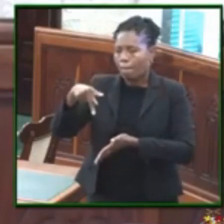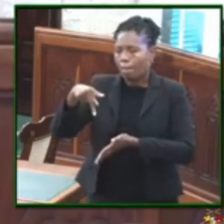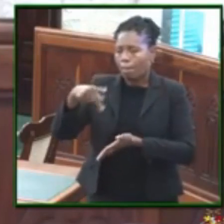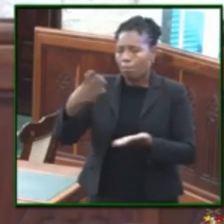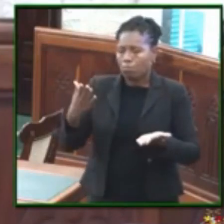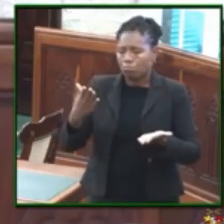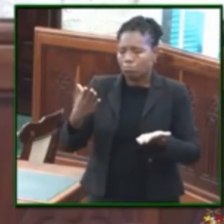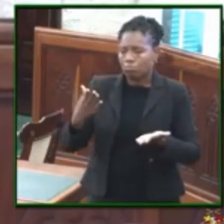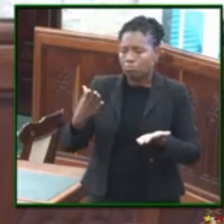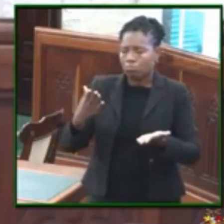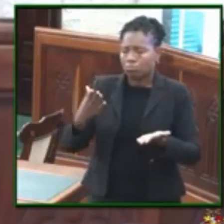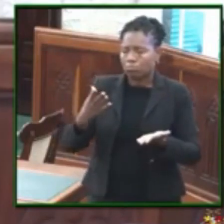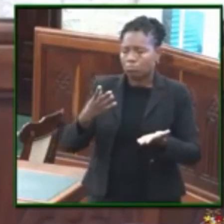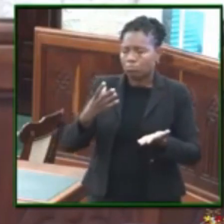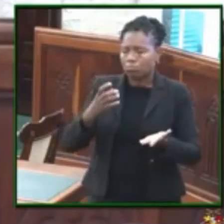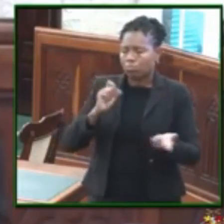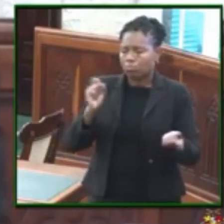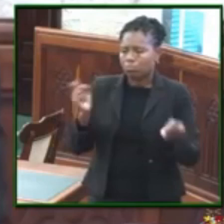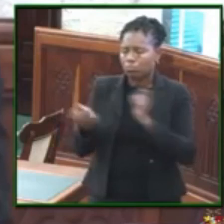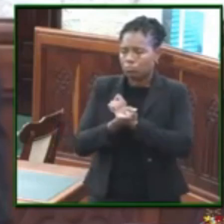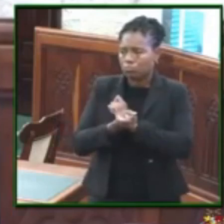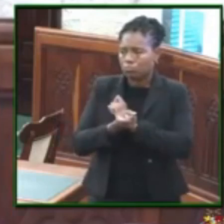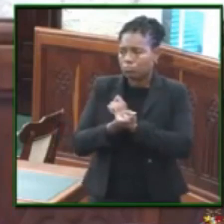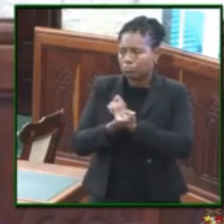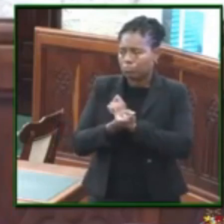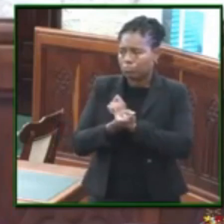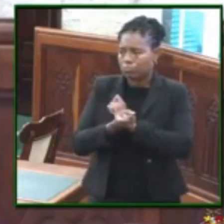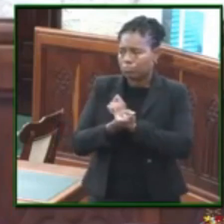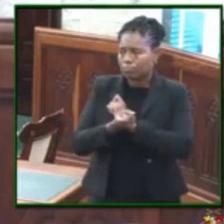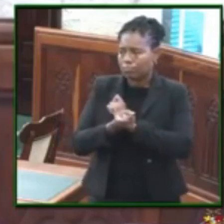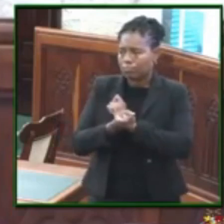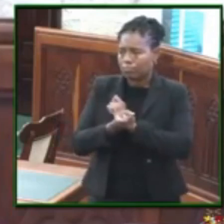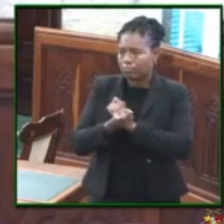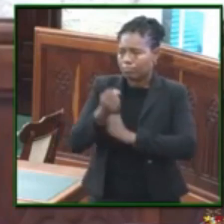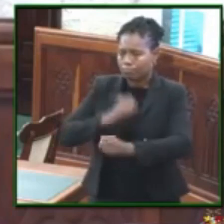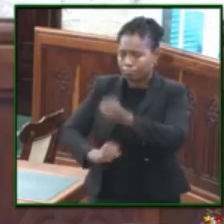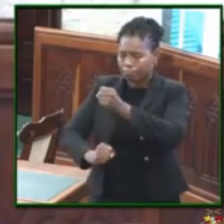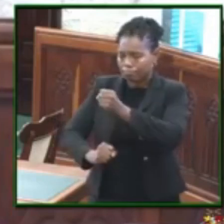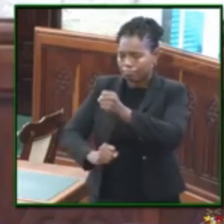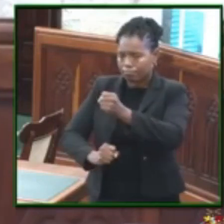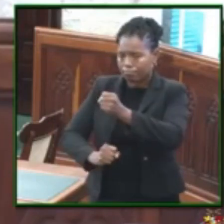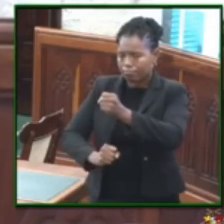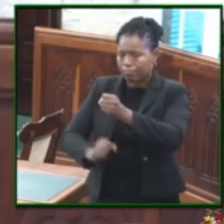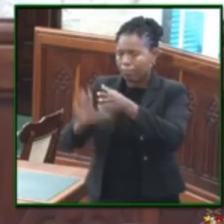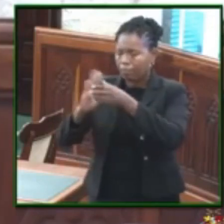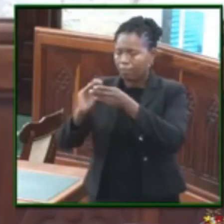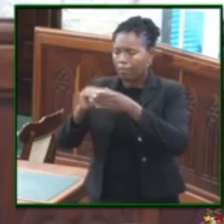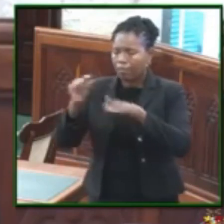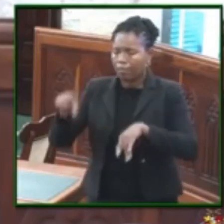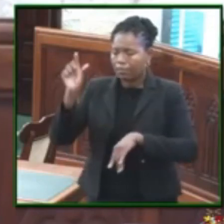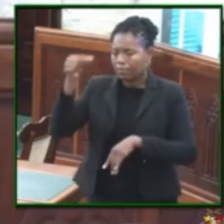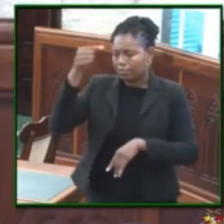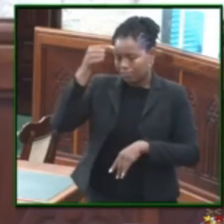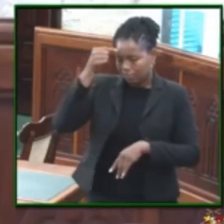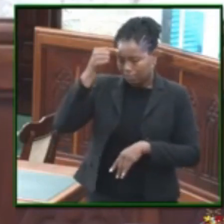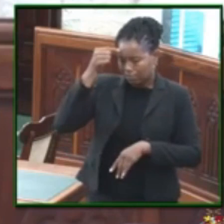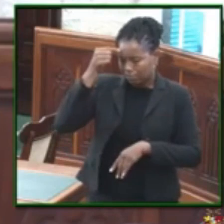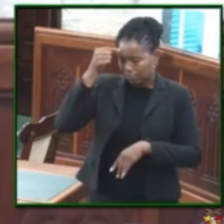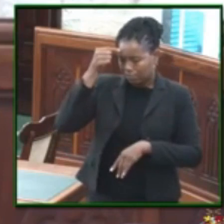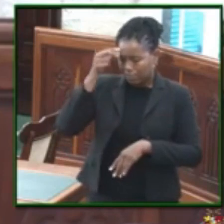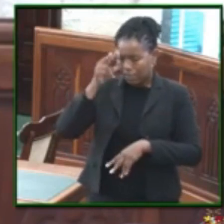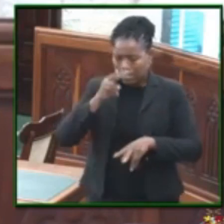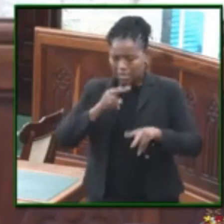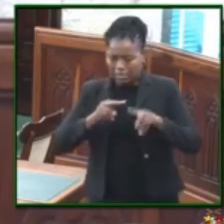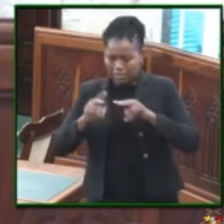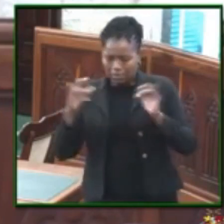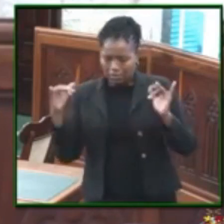claim it swaps, I tell you, this government, I have never seen an